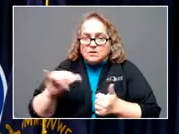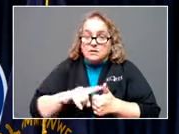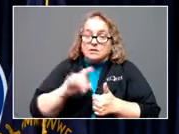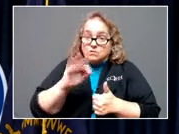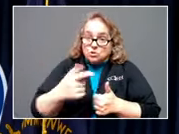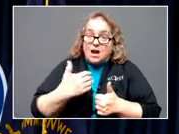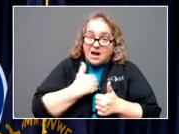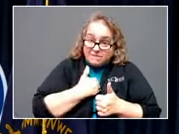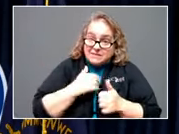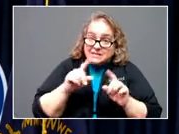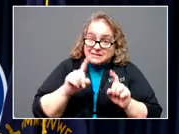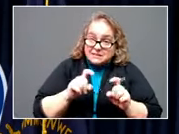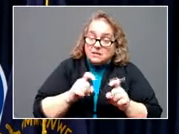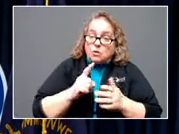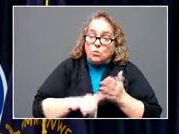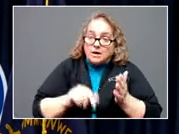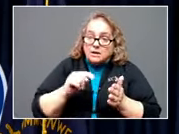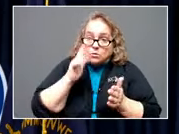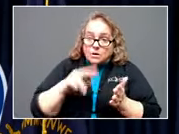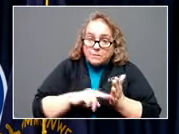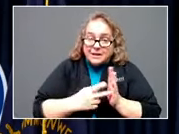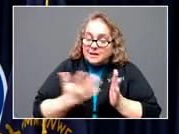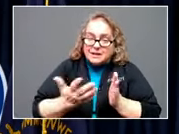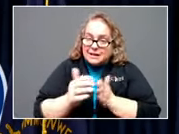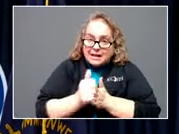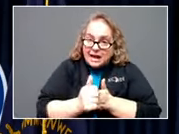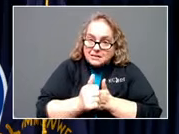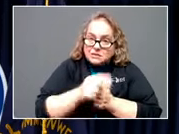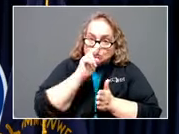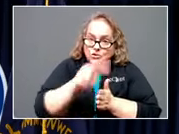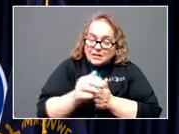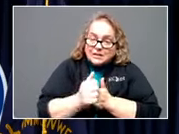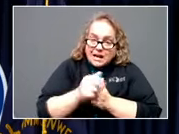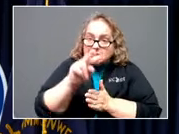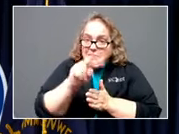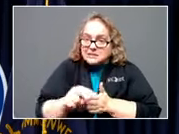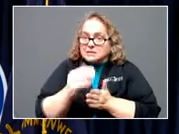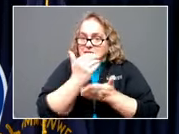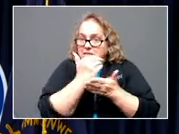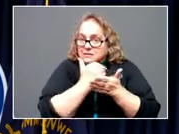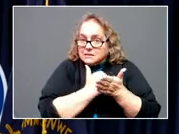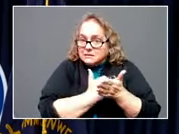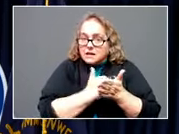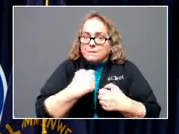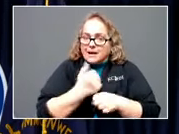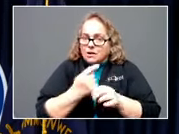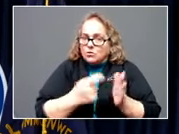what it'll take. Right now, it's guidance. Certainly, we would look at making that a requirement, but I think schools are